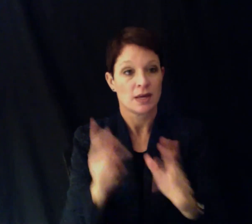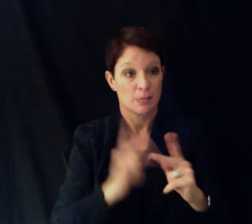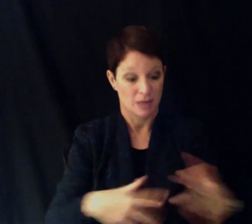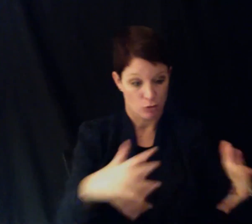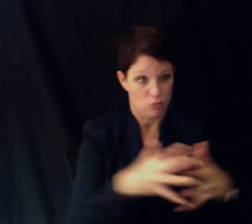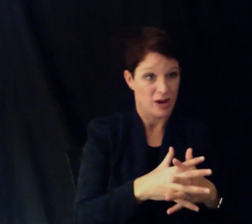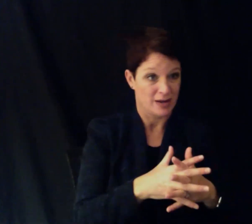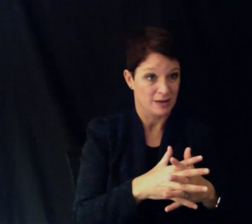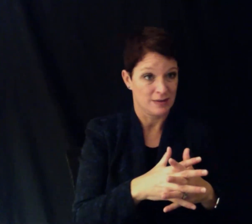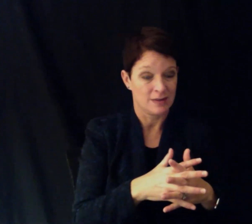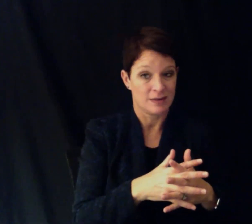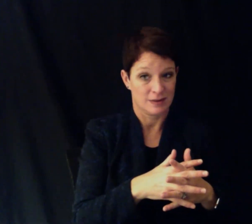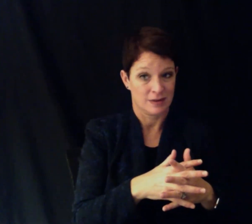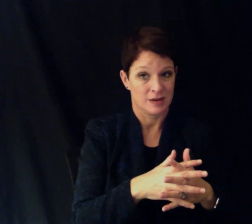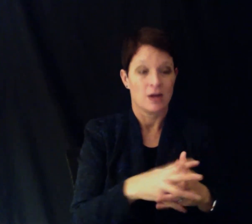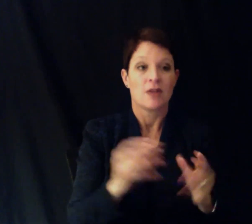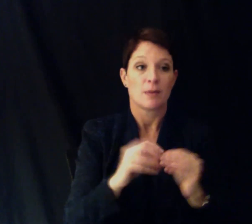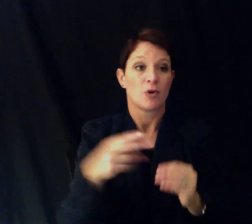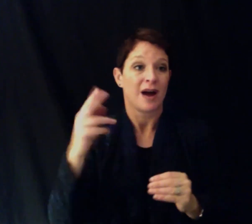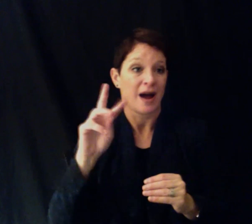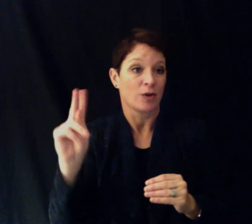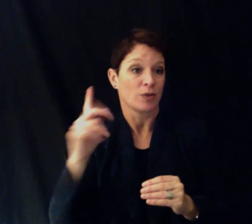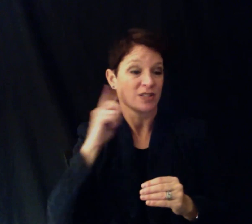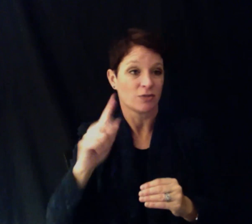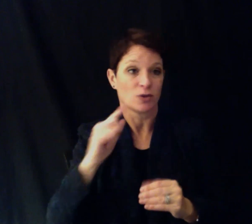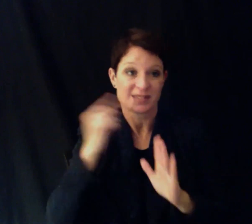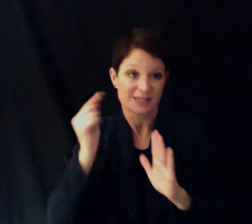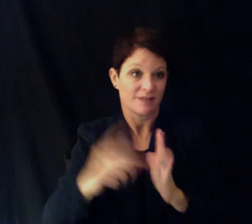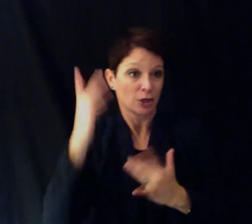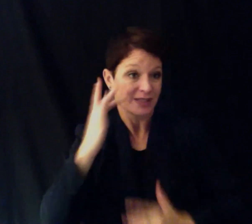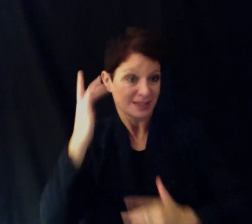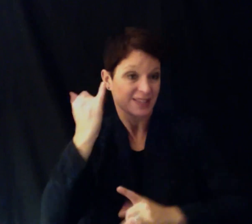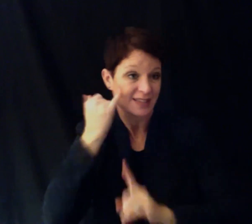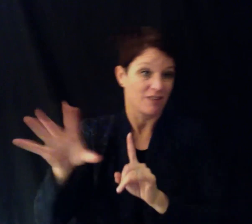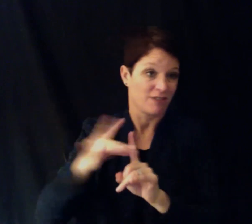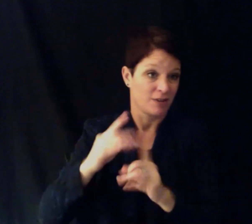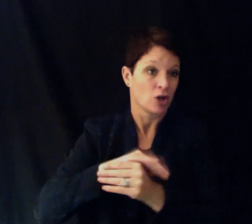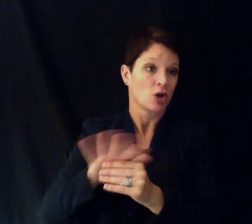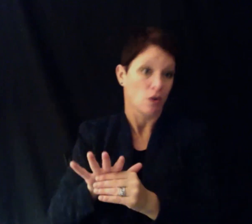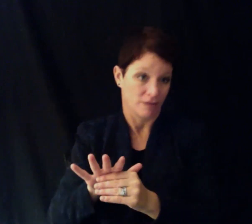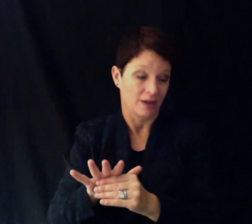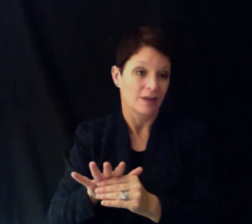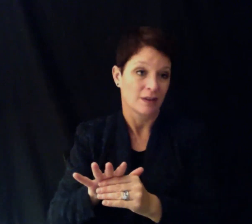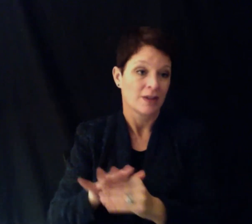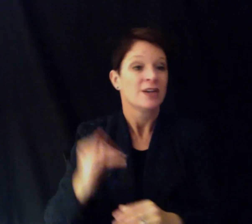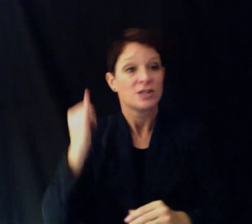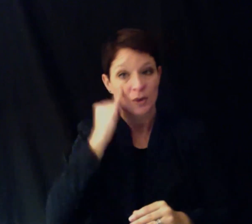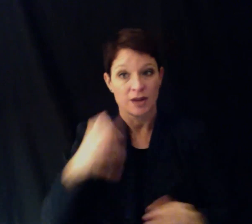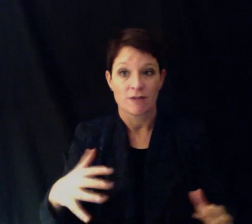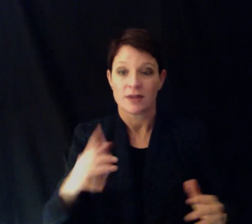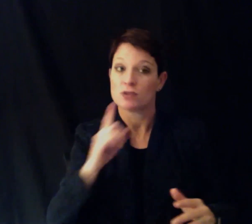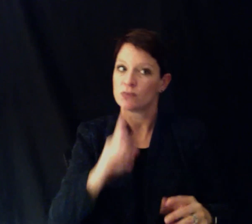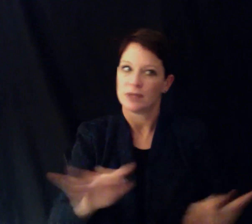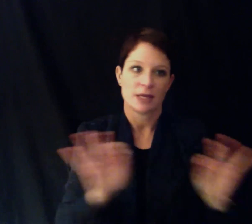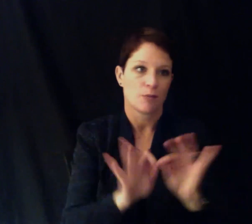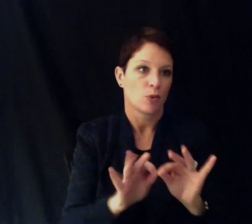are really at much higher risk for severe disease than the general population. So this is incredibly important